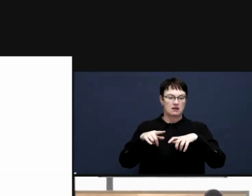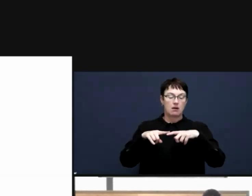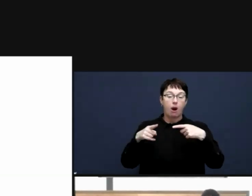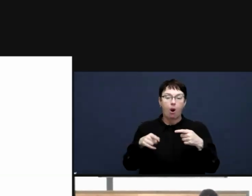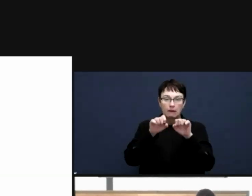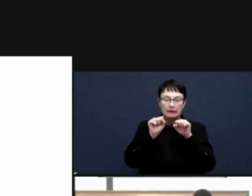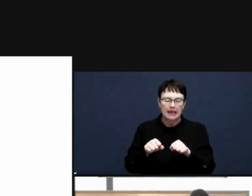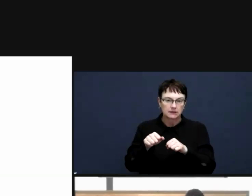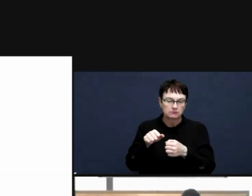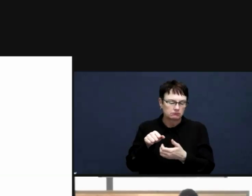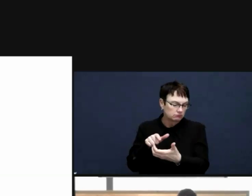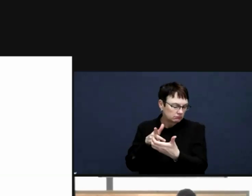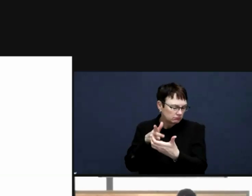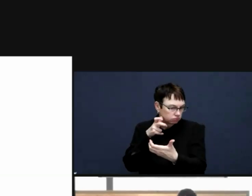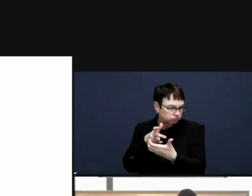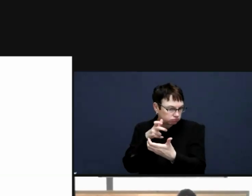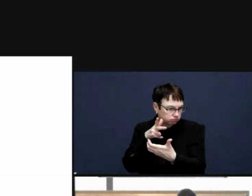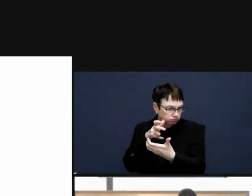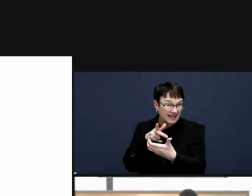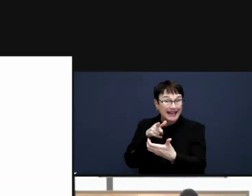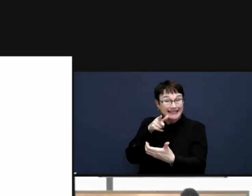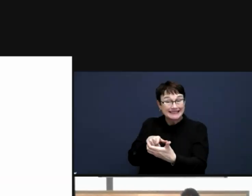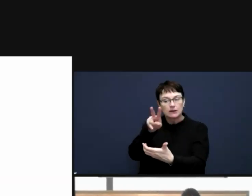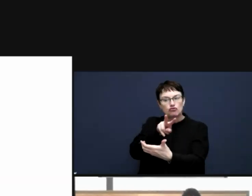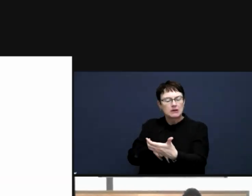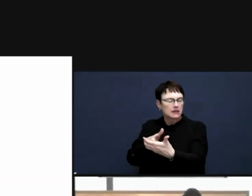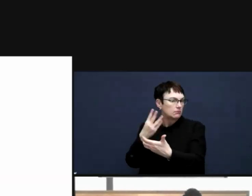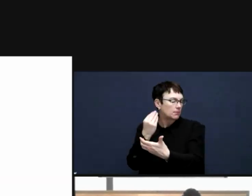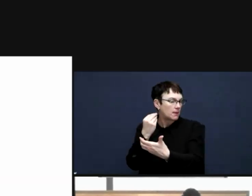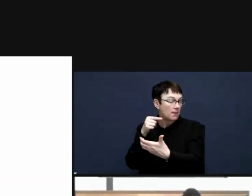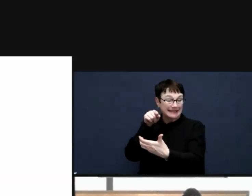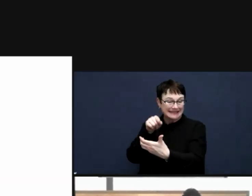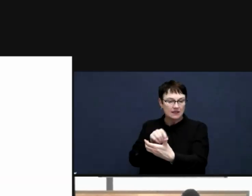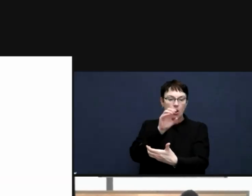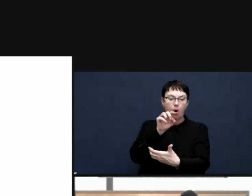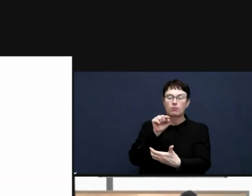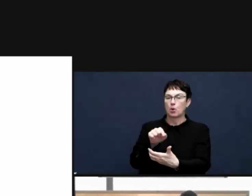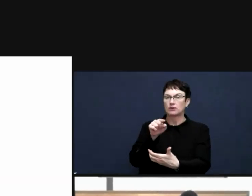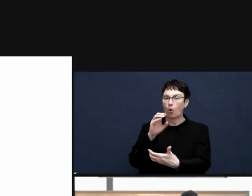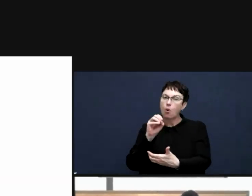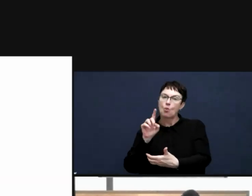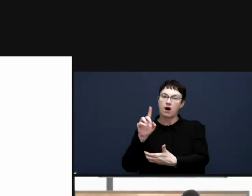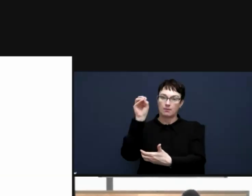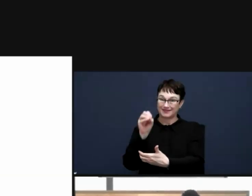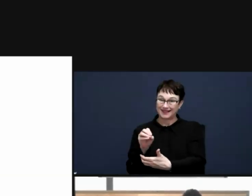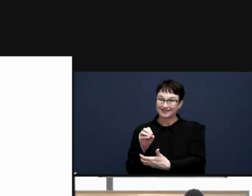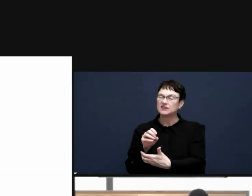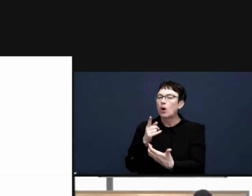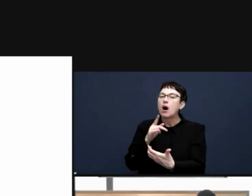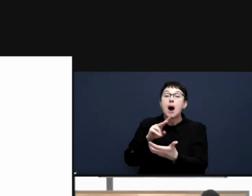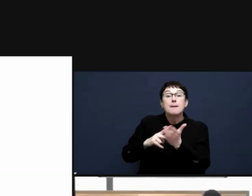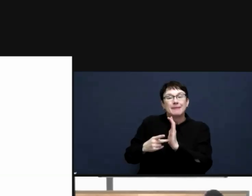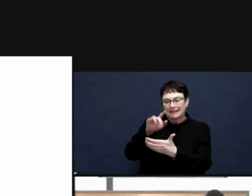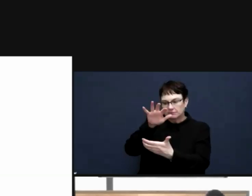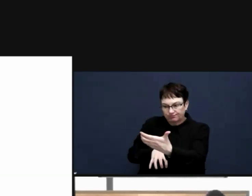0.01 to 0.02%. Screen reader used to read out everything that's on the screen. You have switch